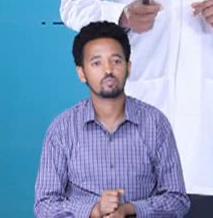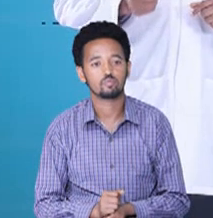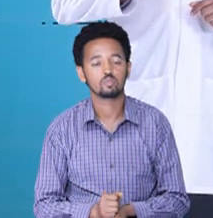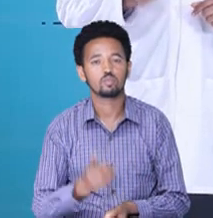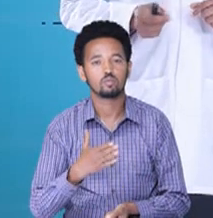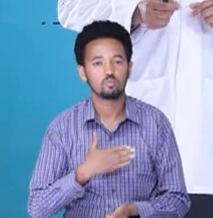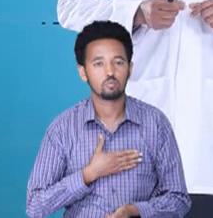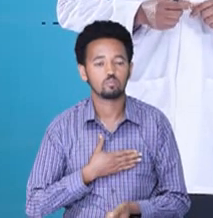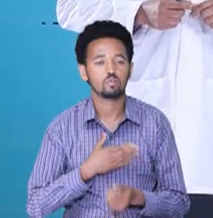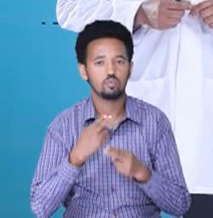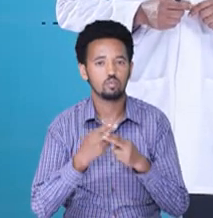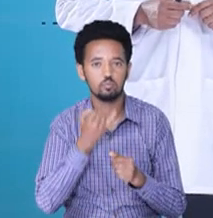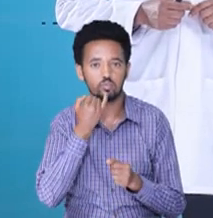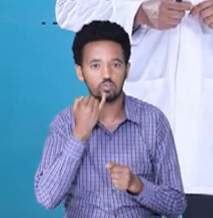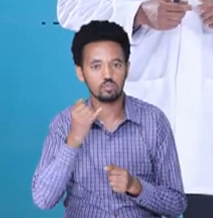My name is Jacobins.